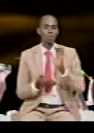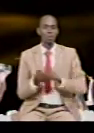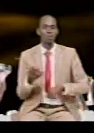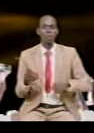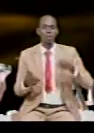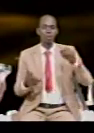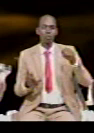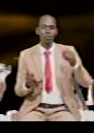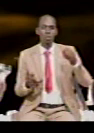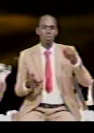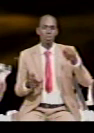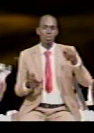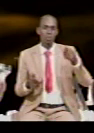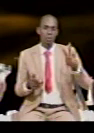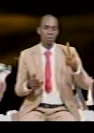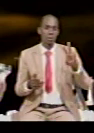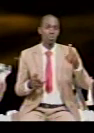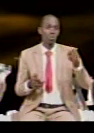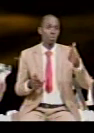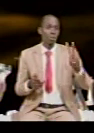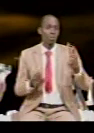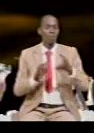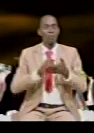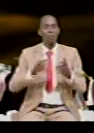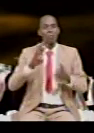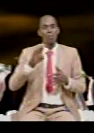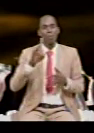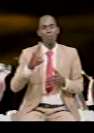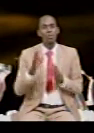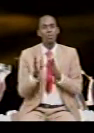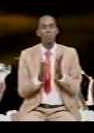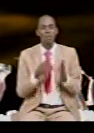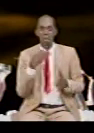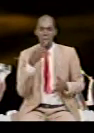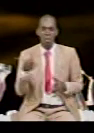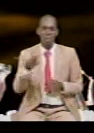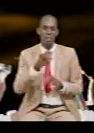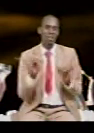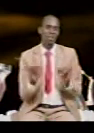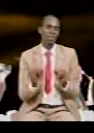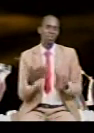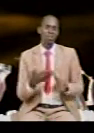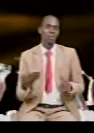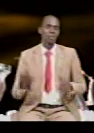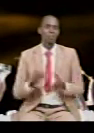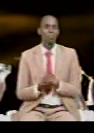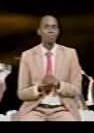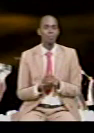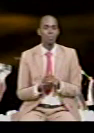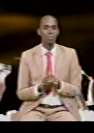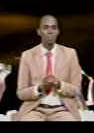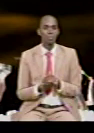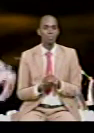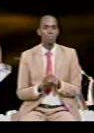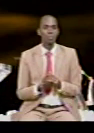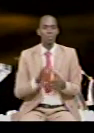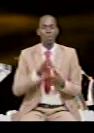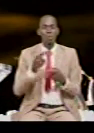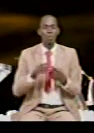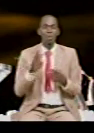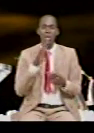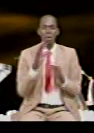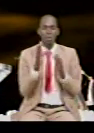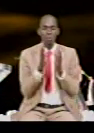41, Jesus told them similar thing about praying when they were in the Garden of Gethsemane. He